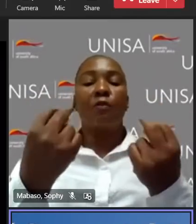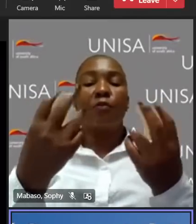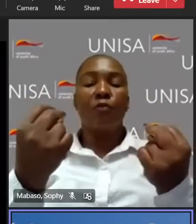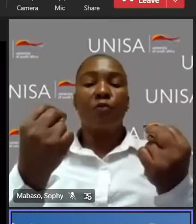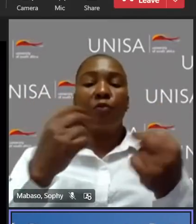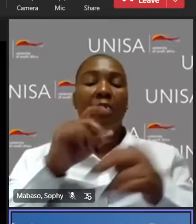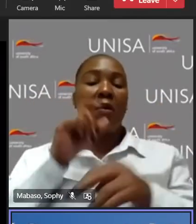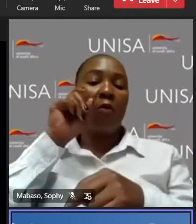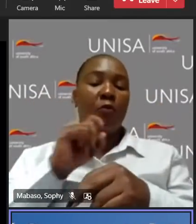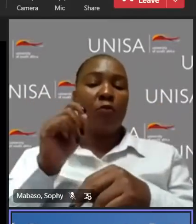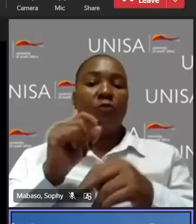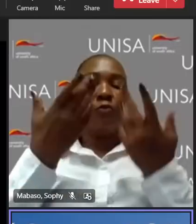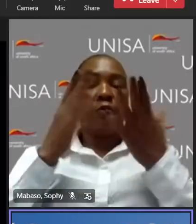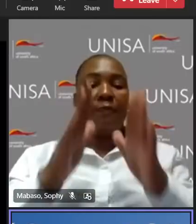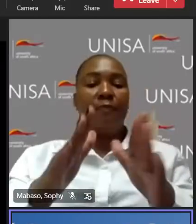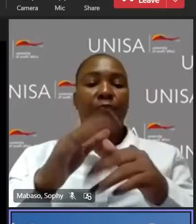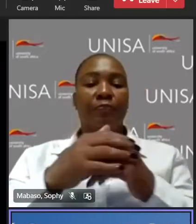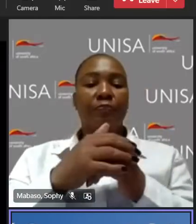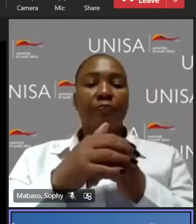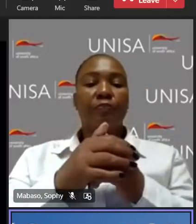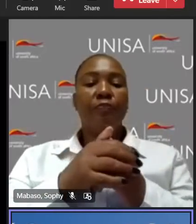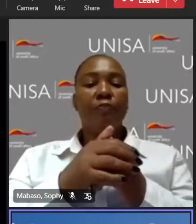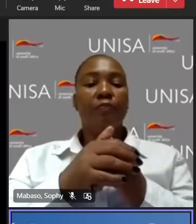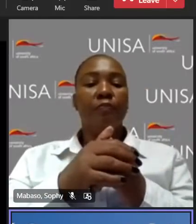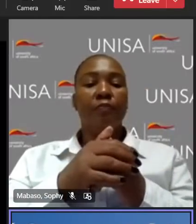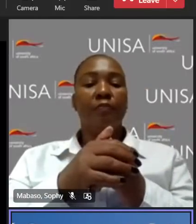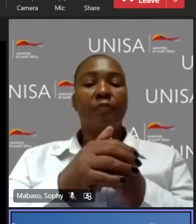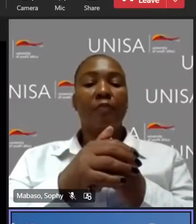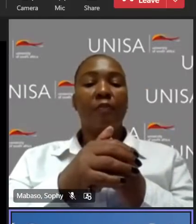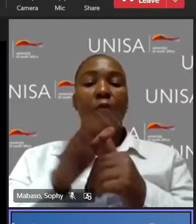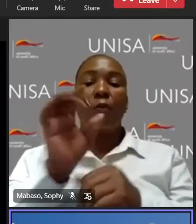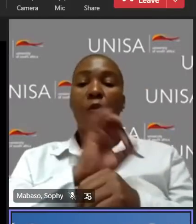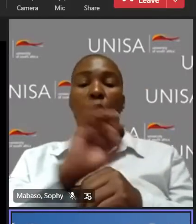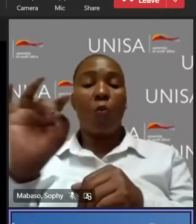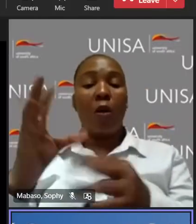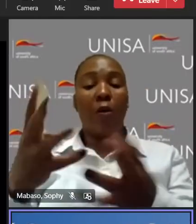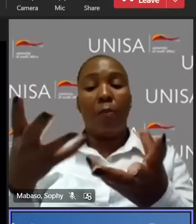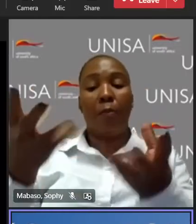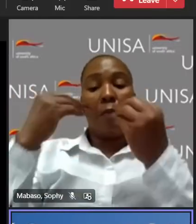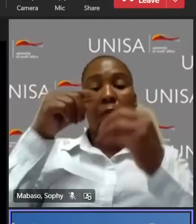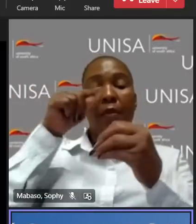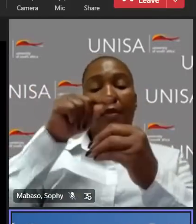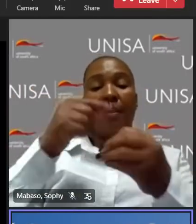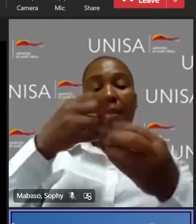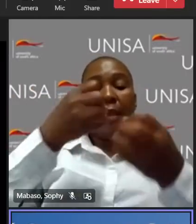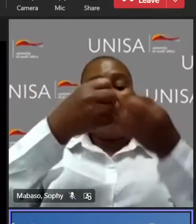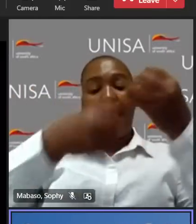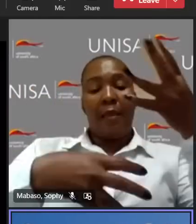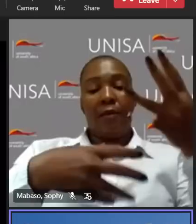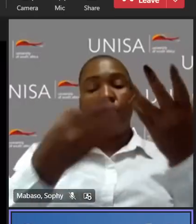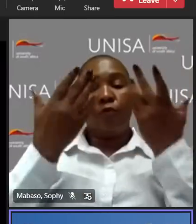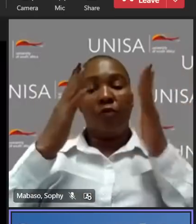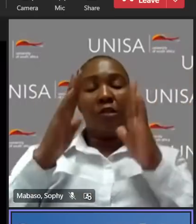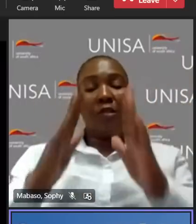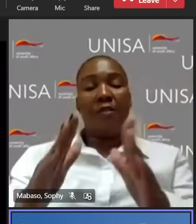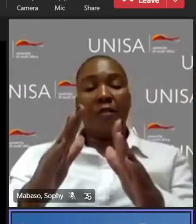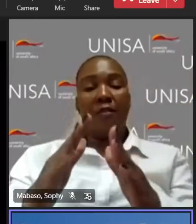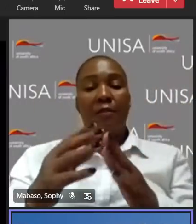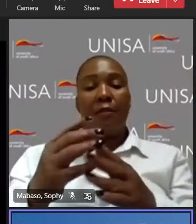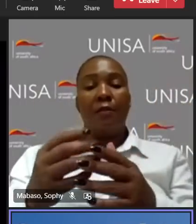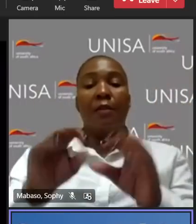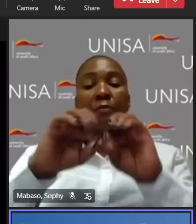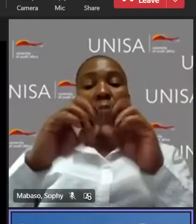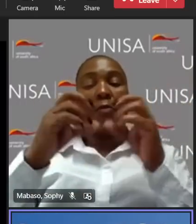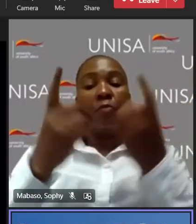returning students. And then upon receiving the list, what the Student Funding Directorate